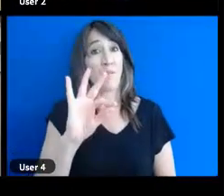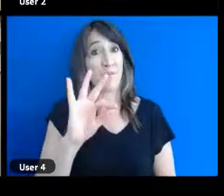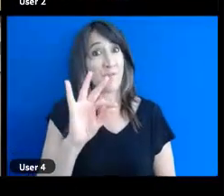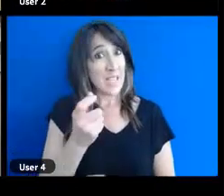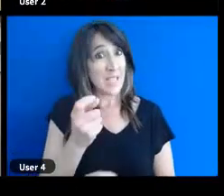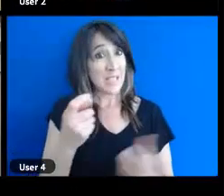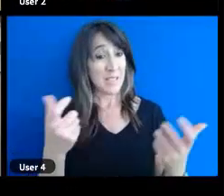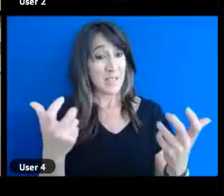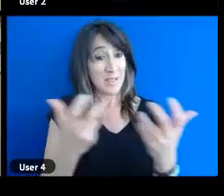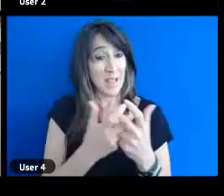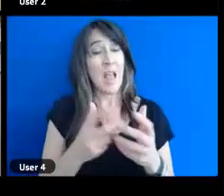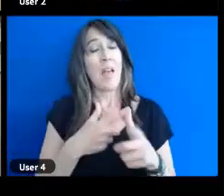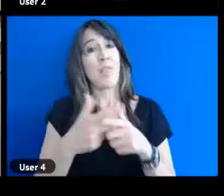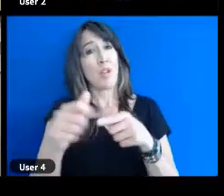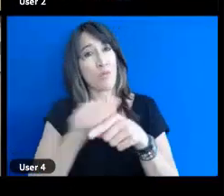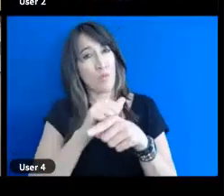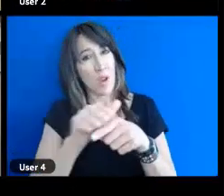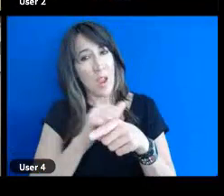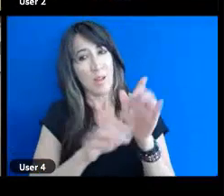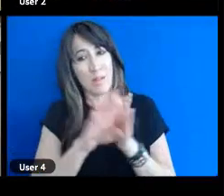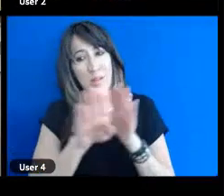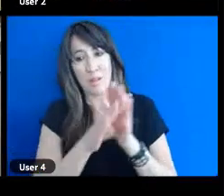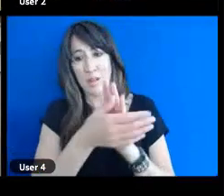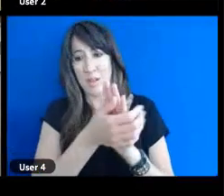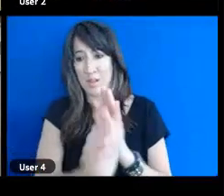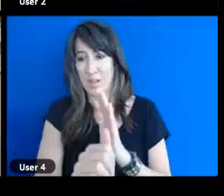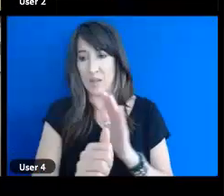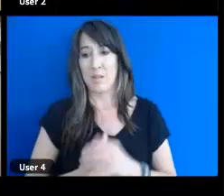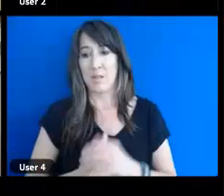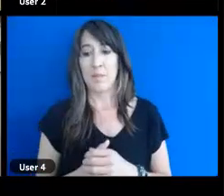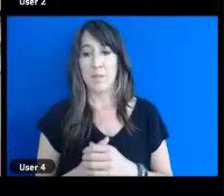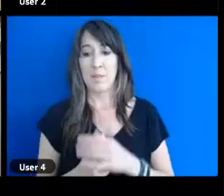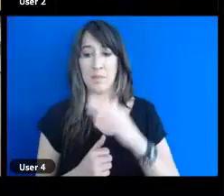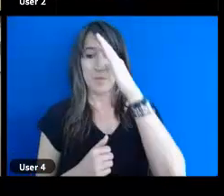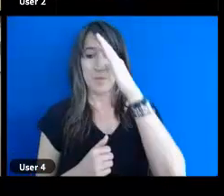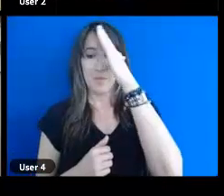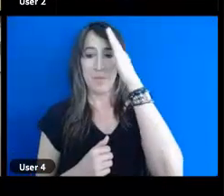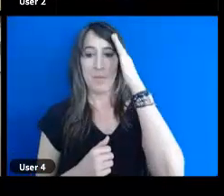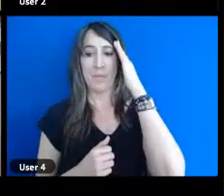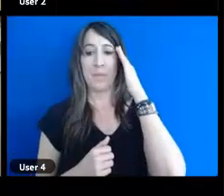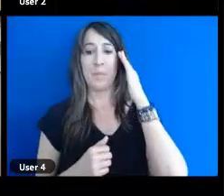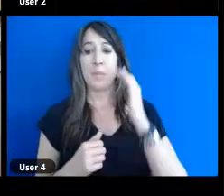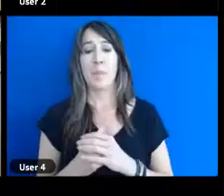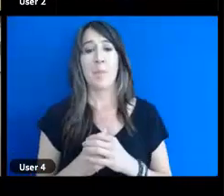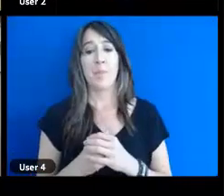fit and train for skills. So there's opportunity to do that as well.